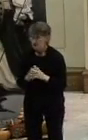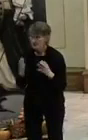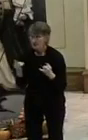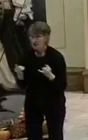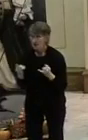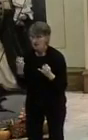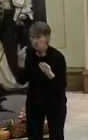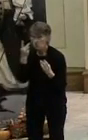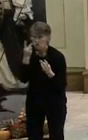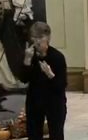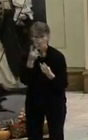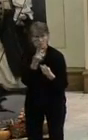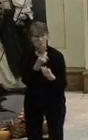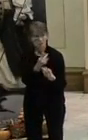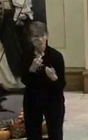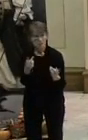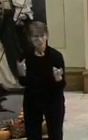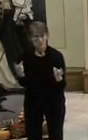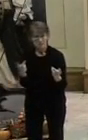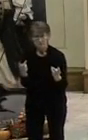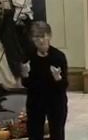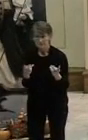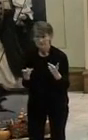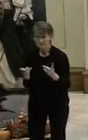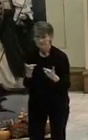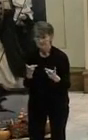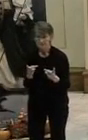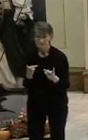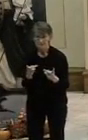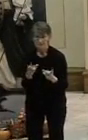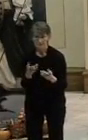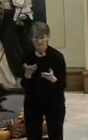O Lord, we pray on the surpassing charity